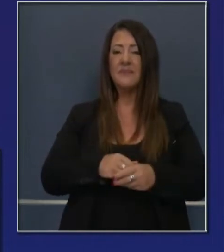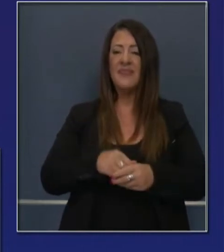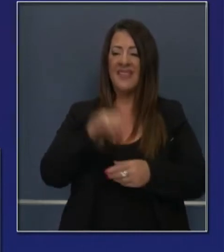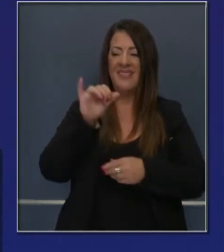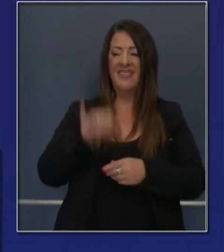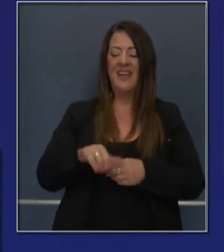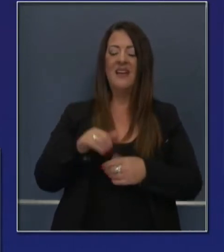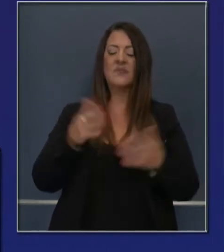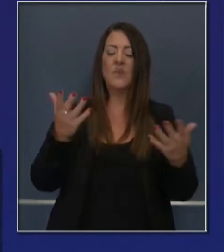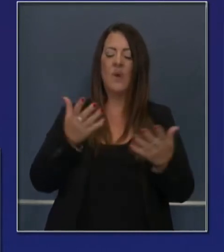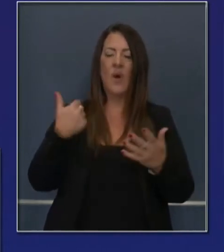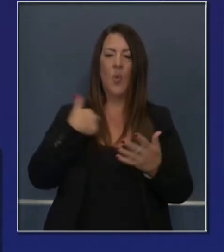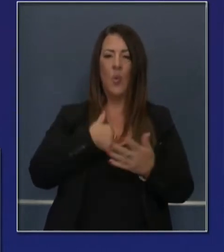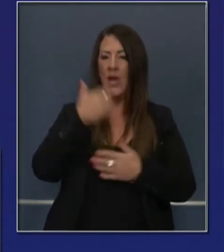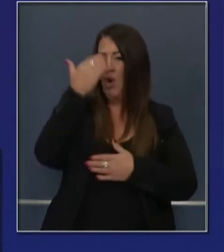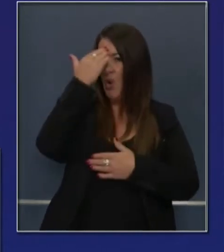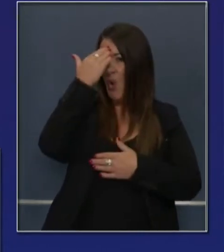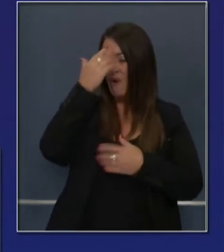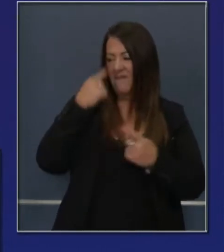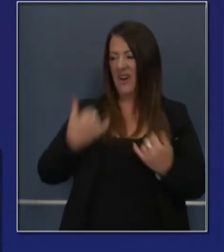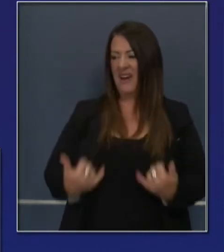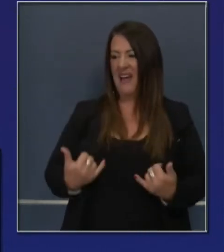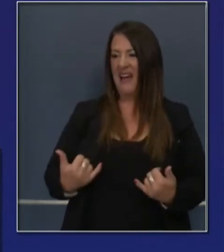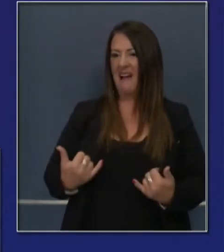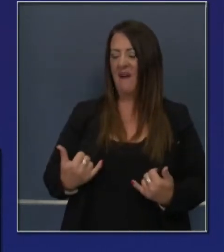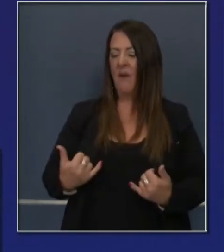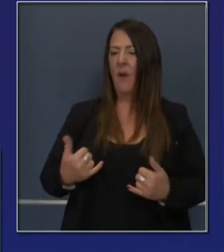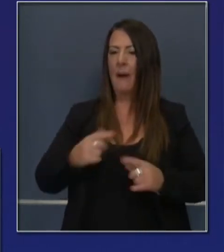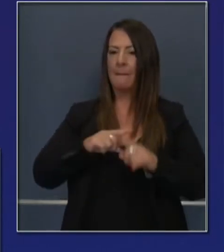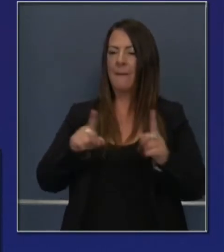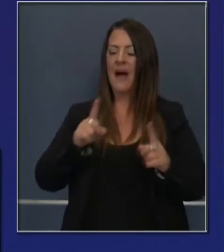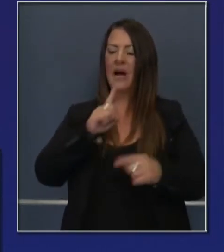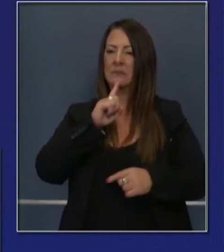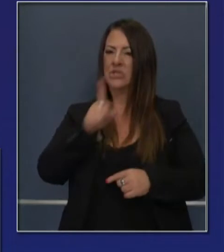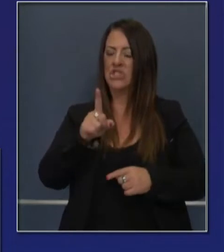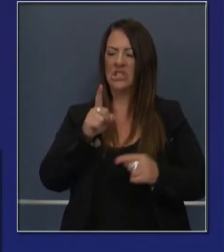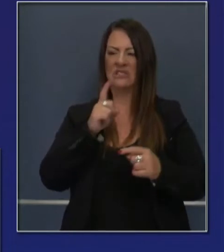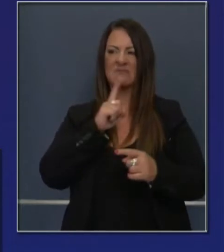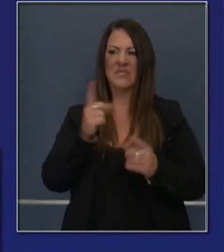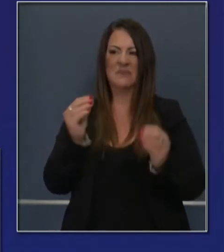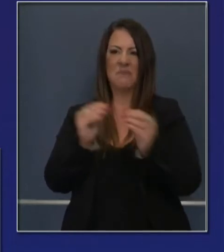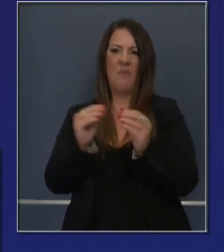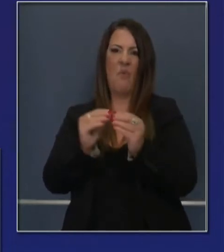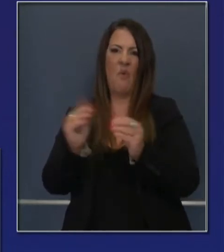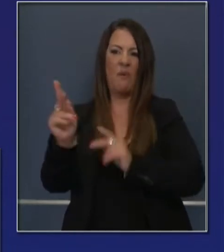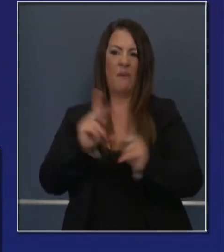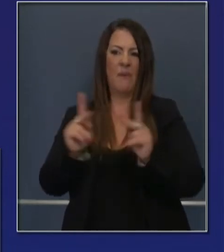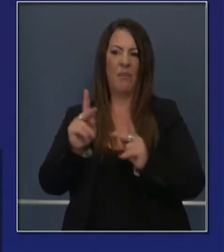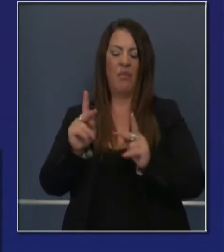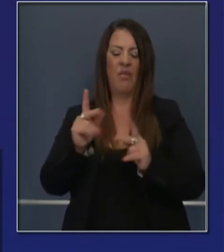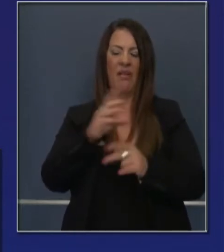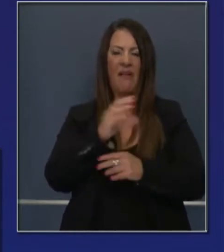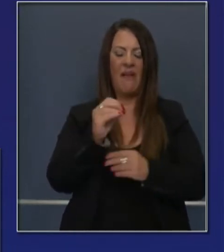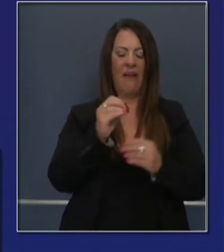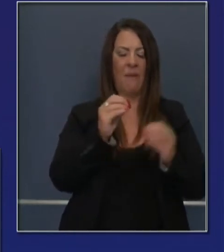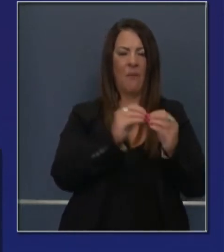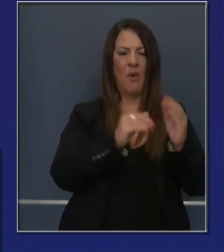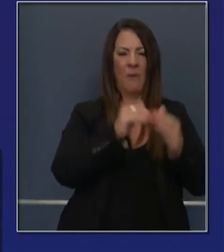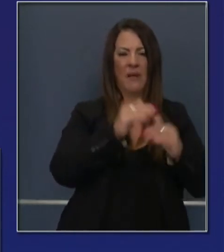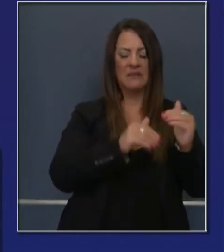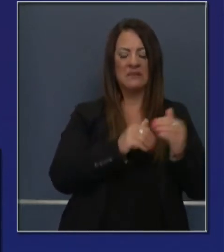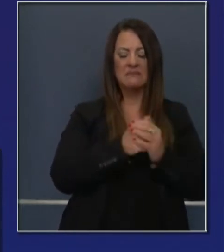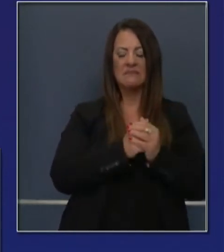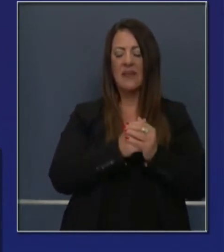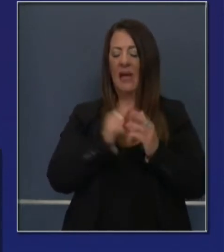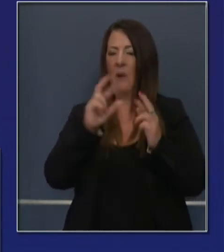currently observed. And there's no question that many more structures likely are at that list. And let's just pray we